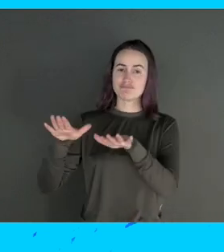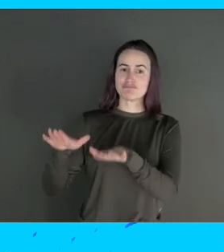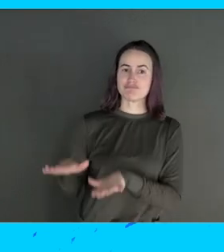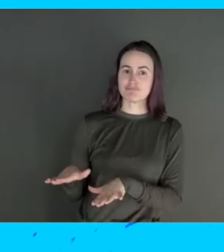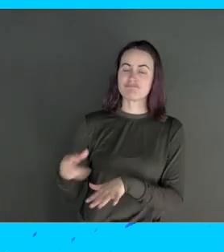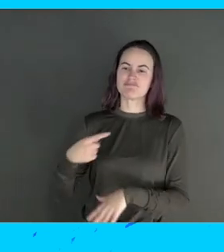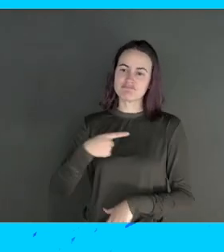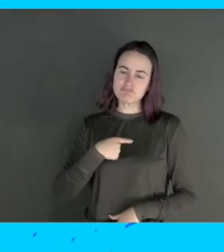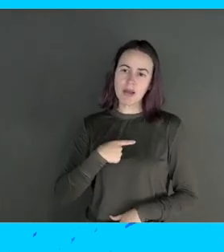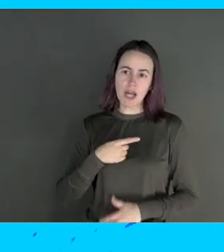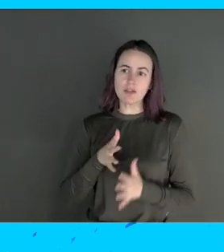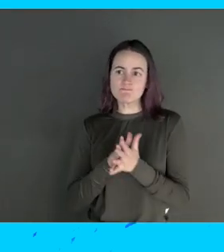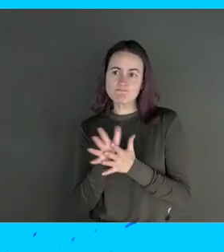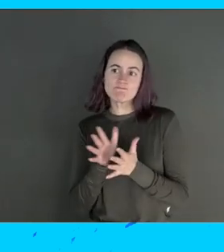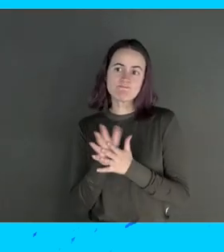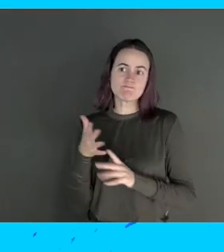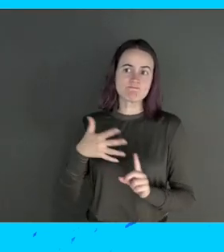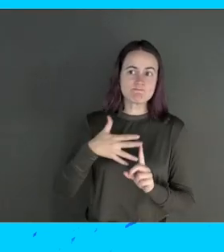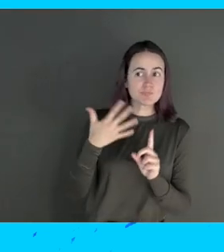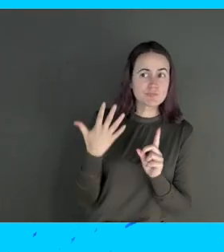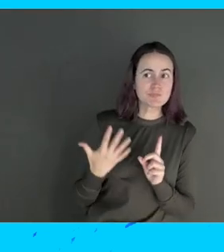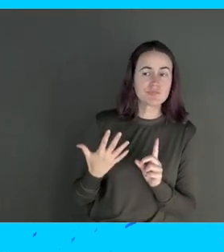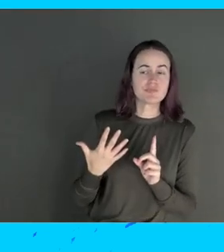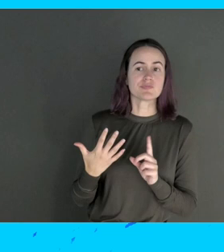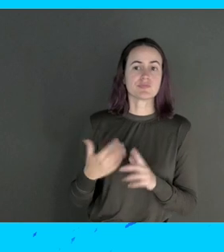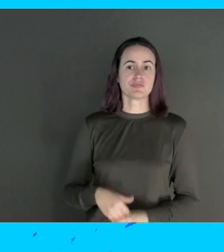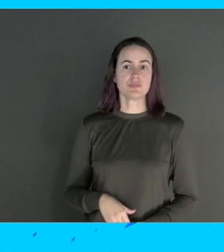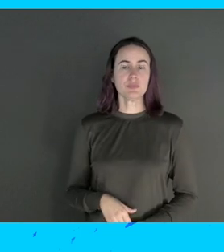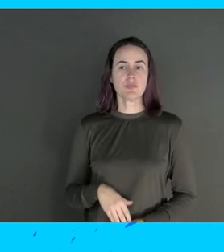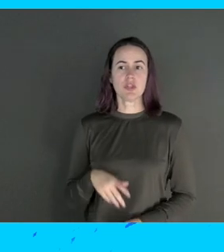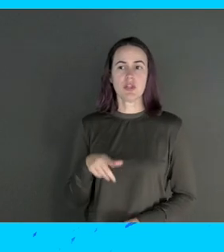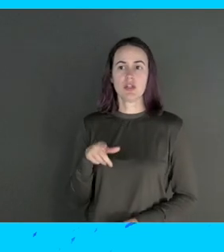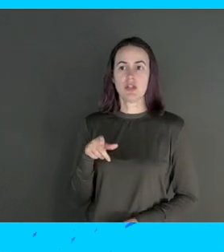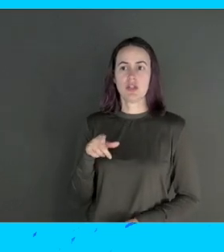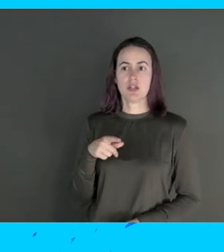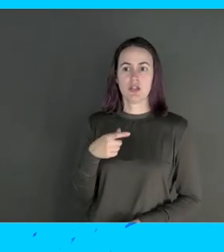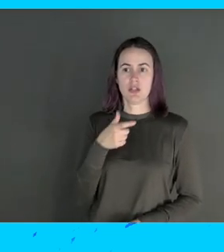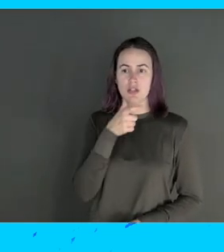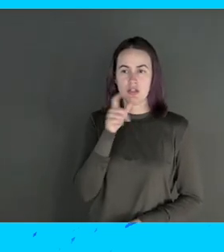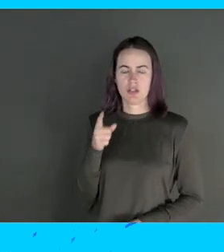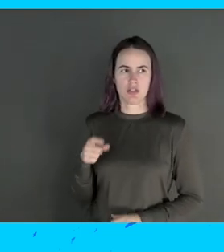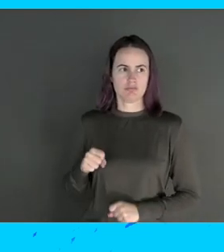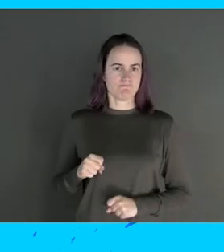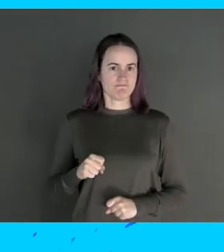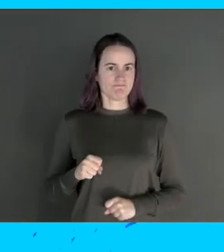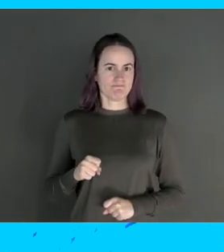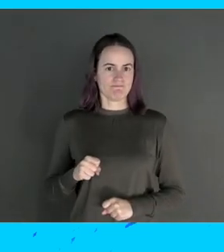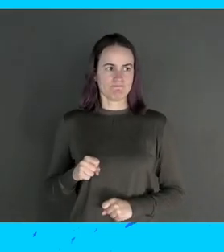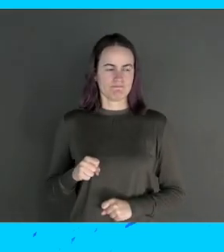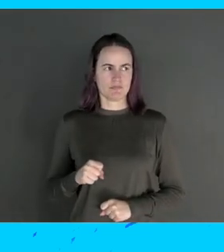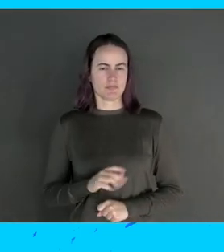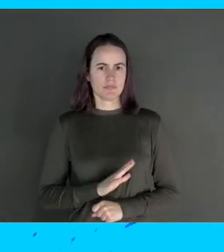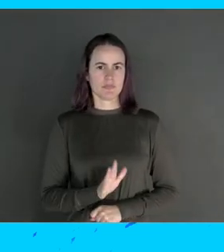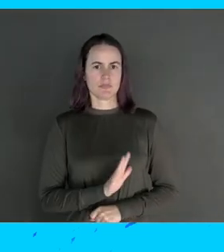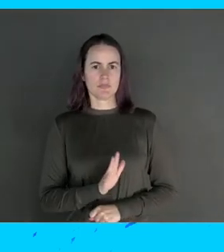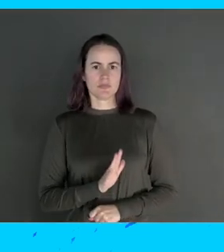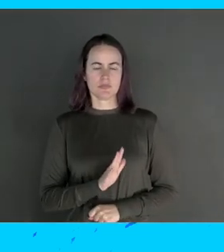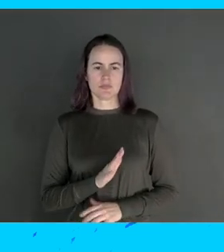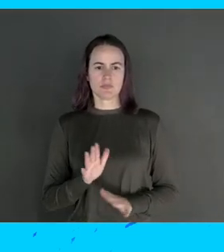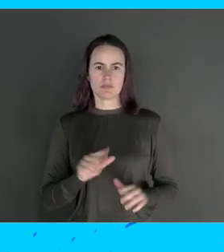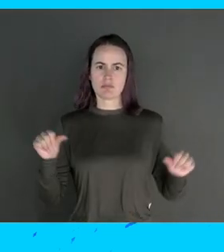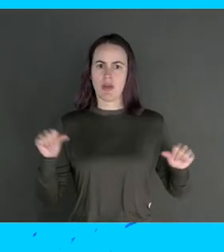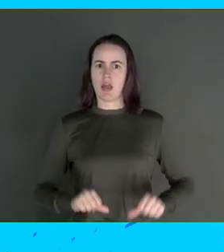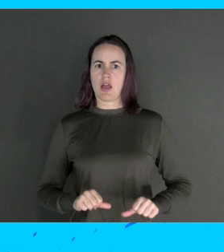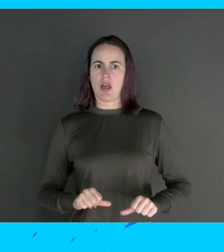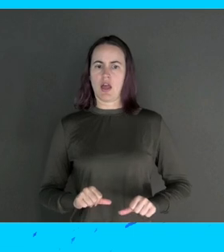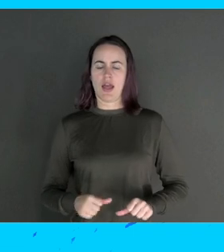homosexuality. As soon as I mentioned the word, he sat up and said through clenched teeth, "Homosexuality is a sin." My heart was